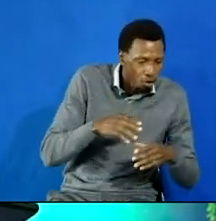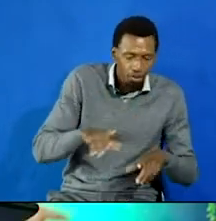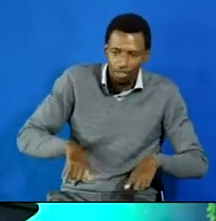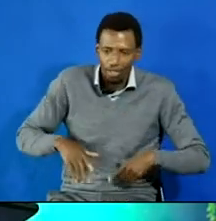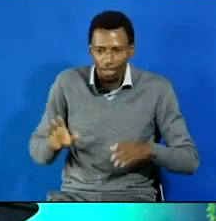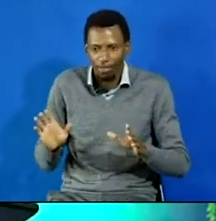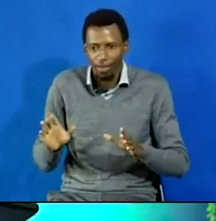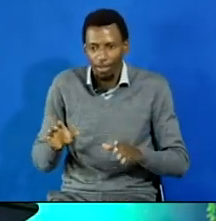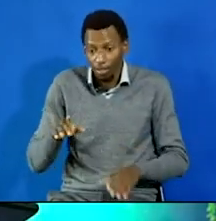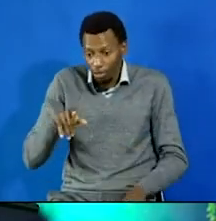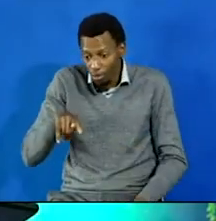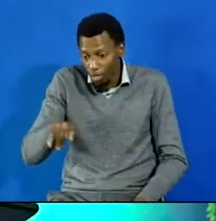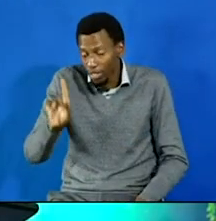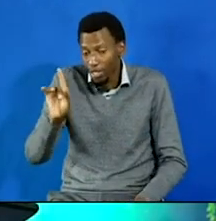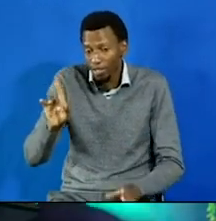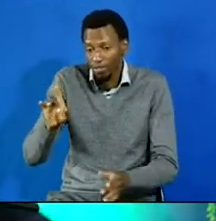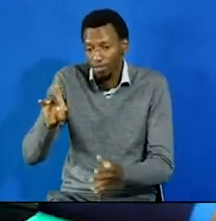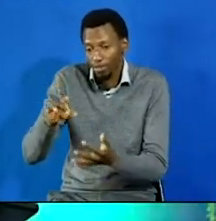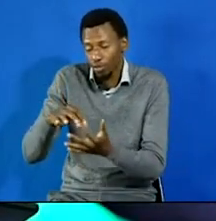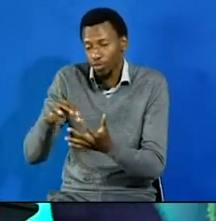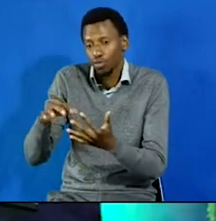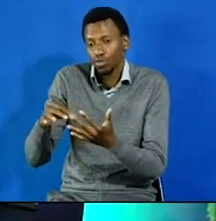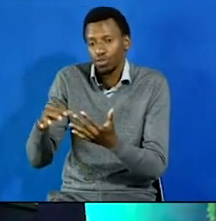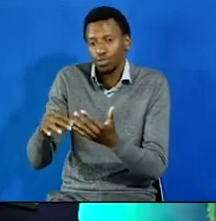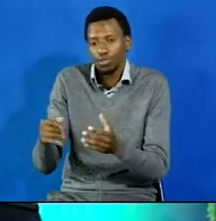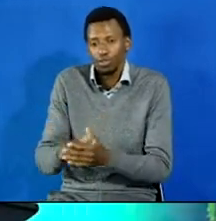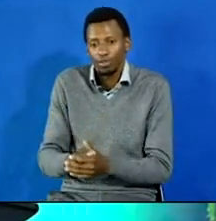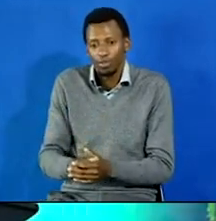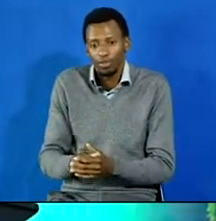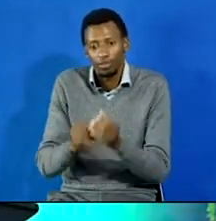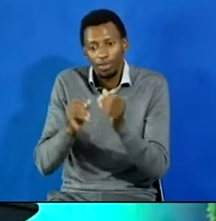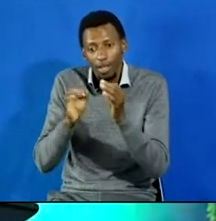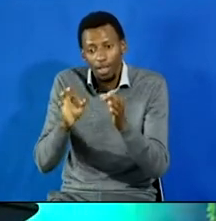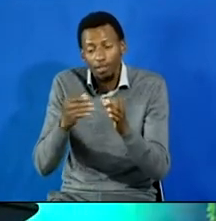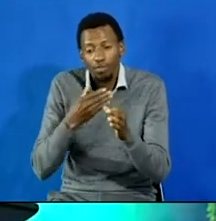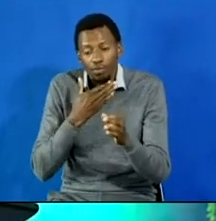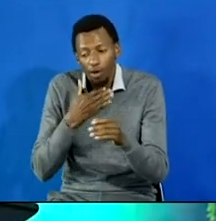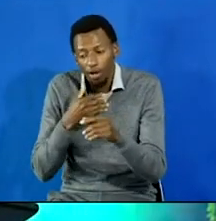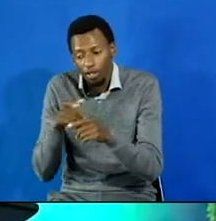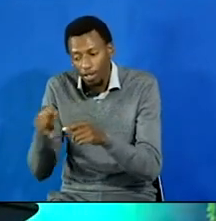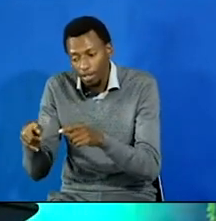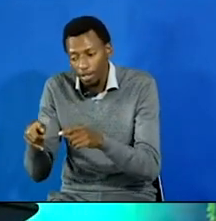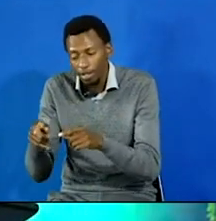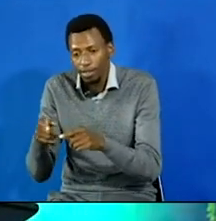You are the one to choose if you want that bird to be alive or to be dead.